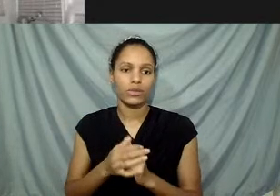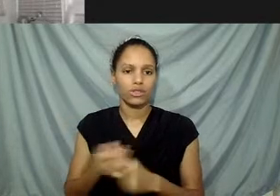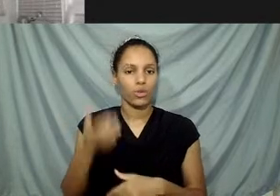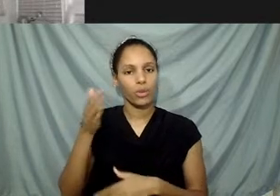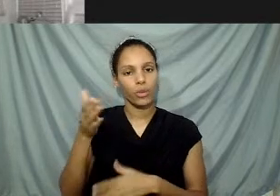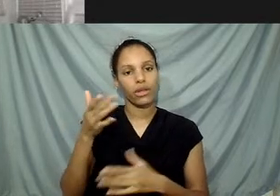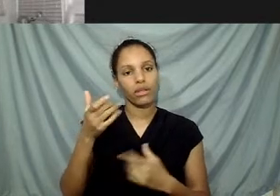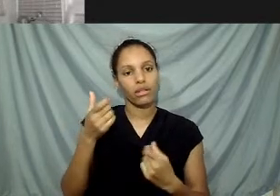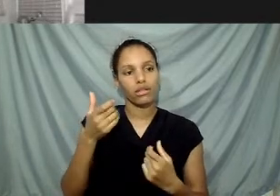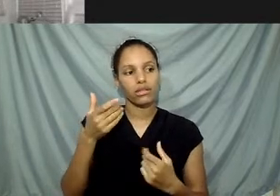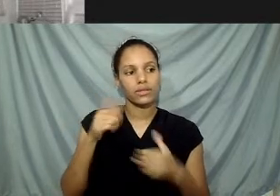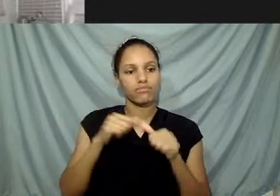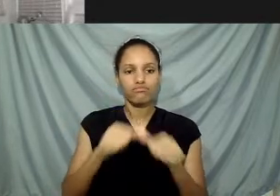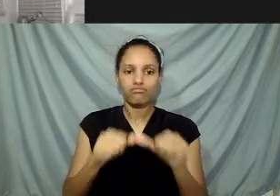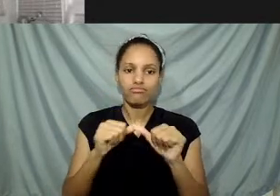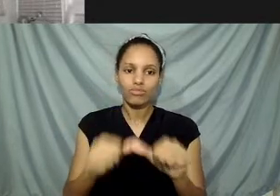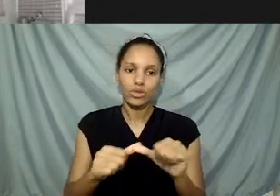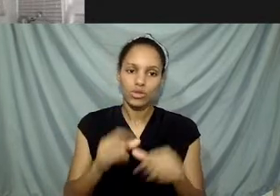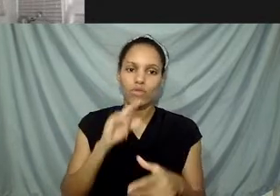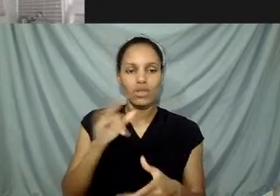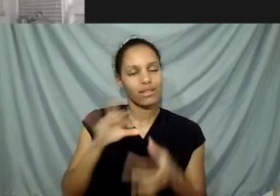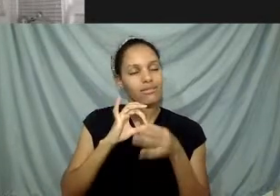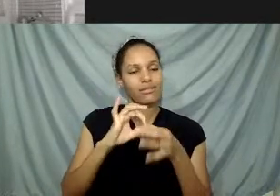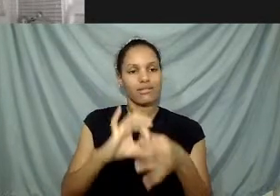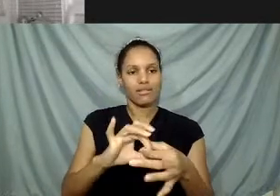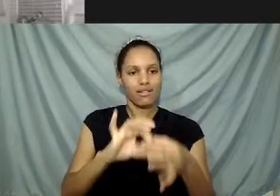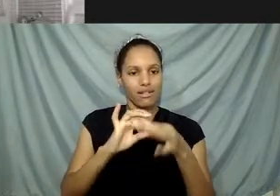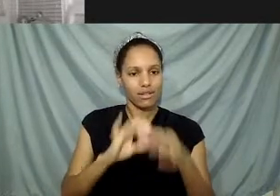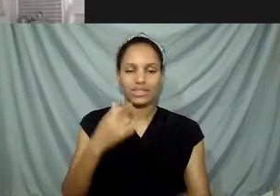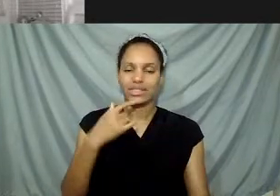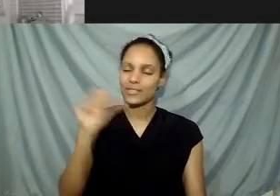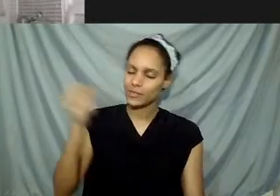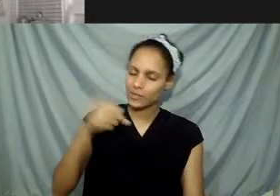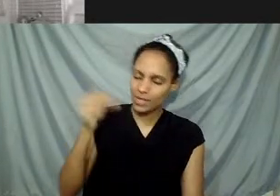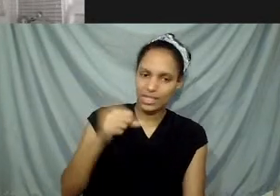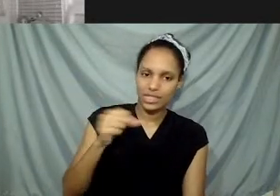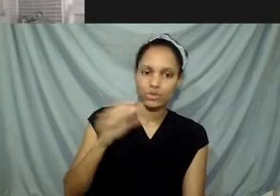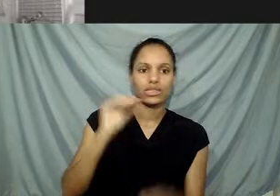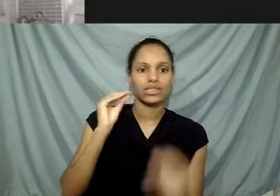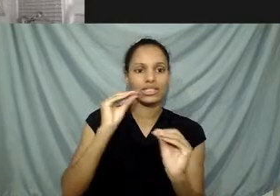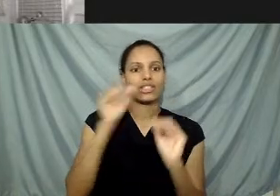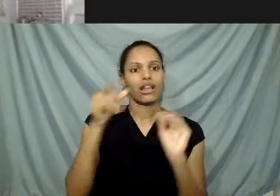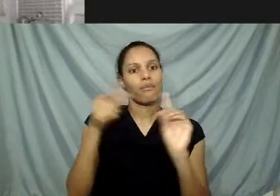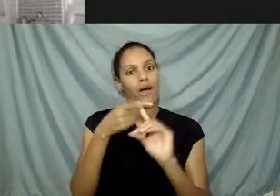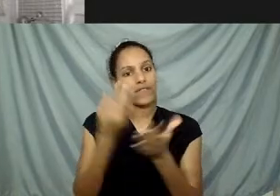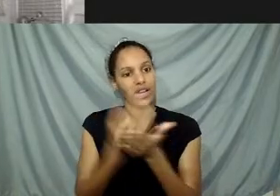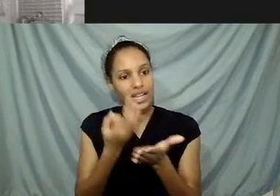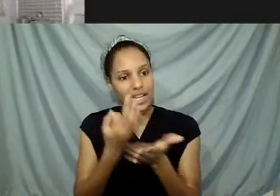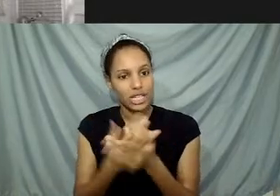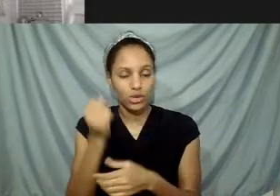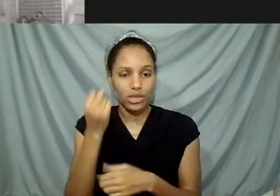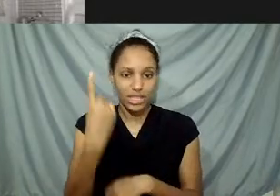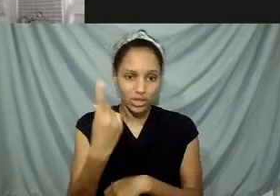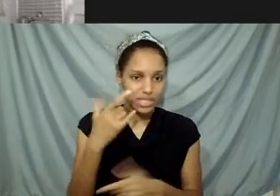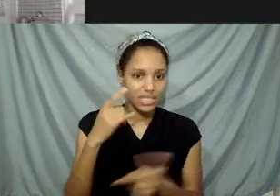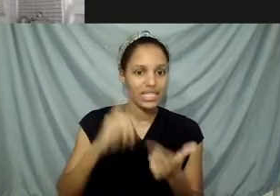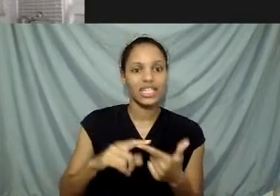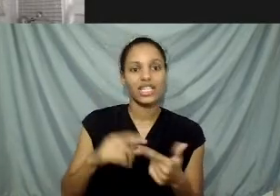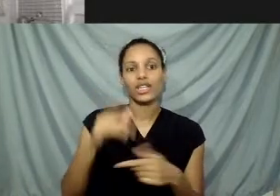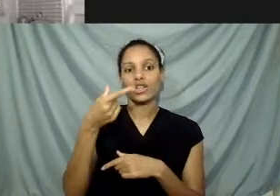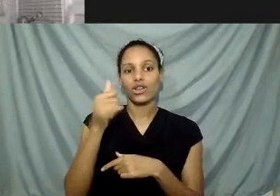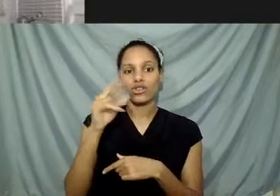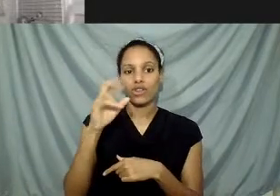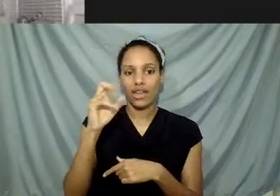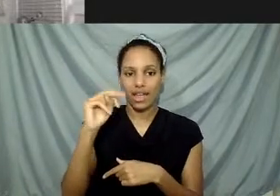I connected so much with what you were saying. I was like, yep. And we teaching about financial literacy. We teaching about how we going to get these grants. We teaching about how we going to set up